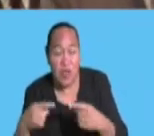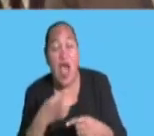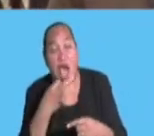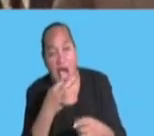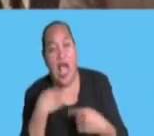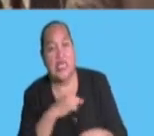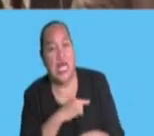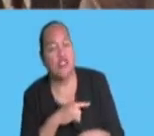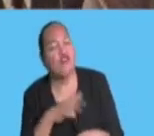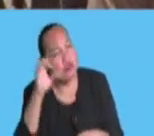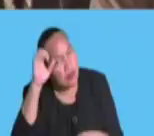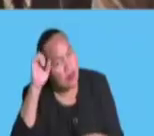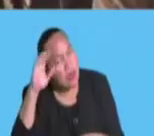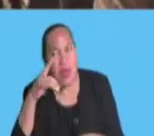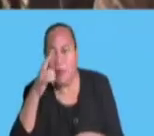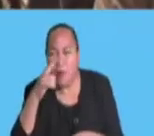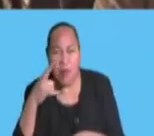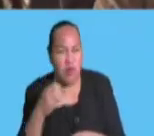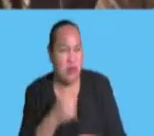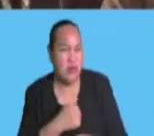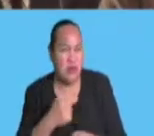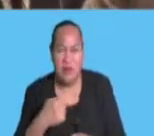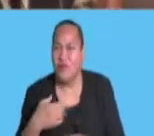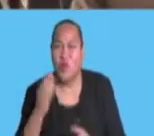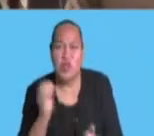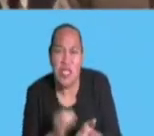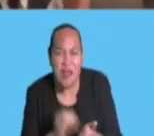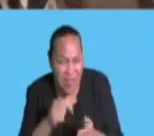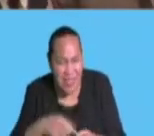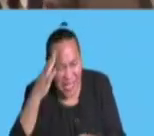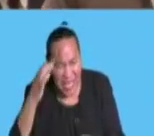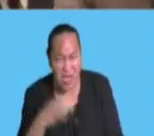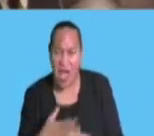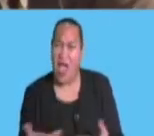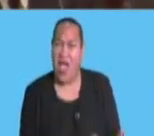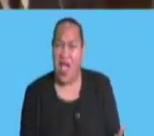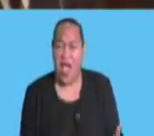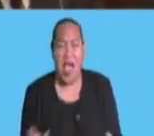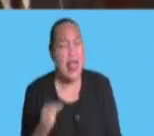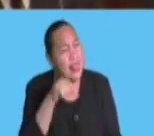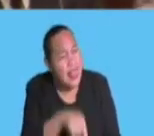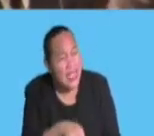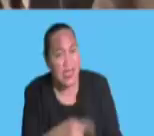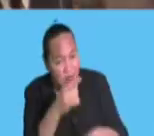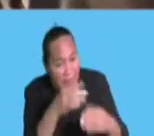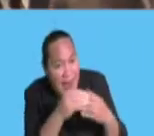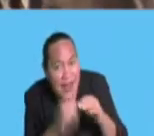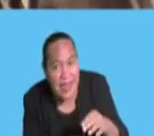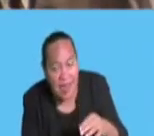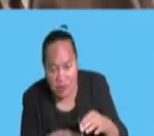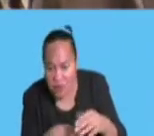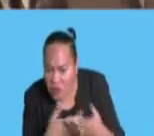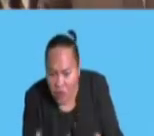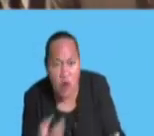the servicemen, the people who give their lives in service of this nation. What has this government under this leader done for the servicemen